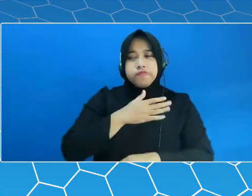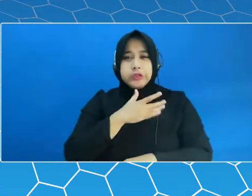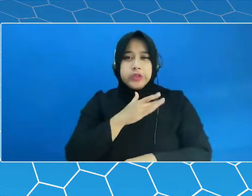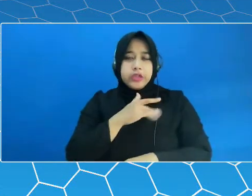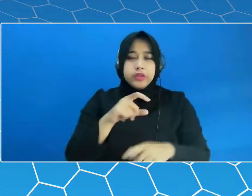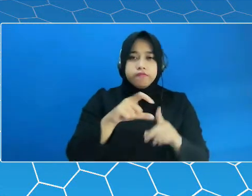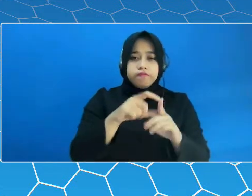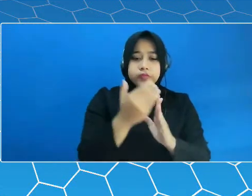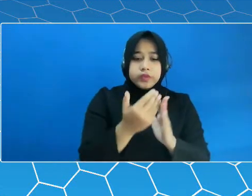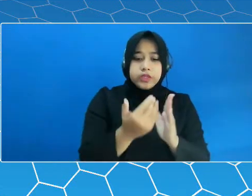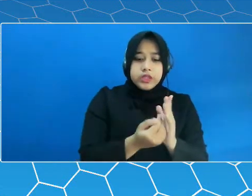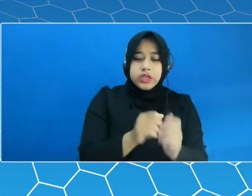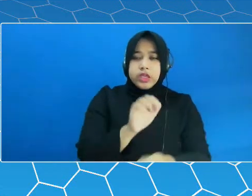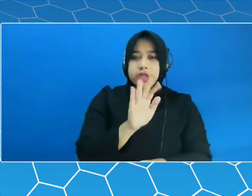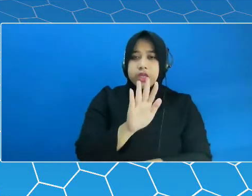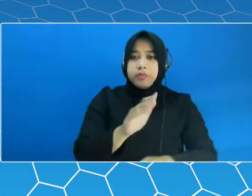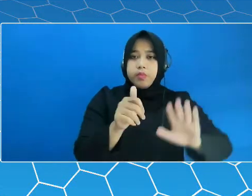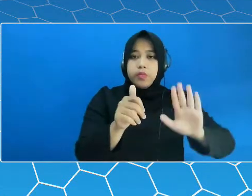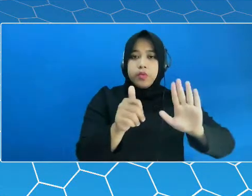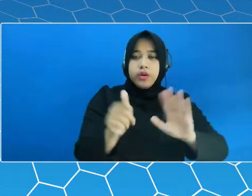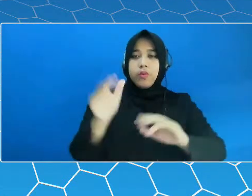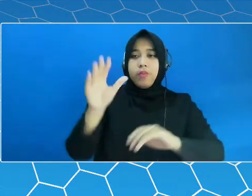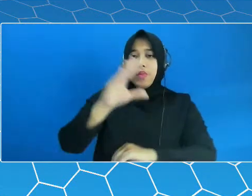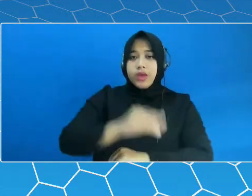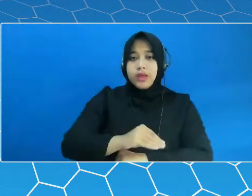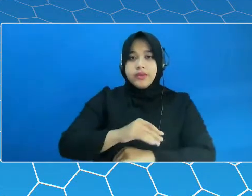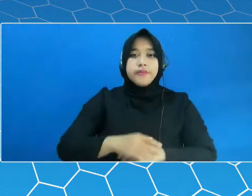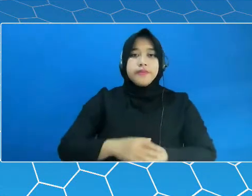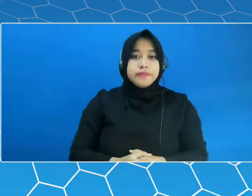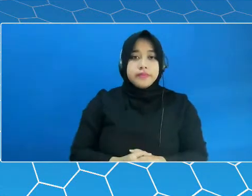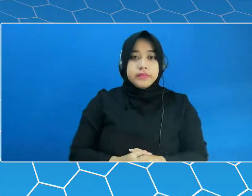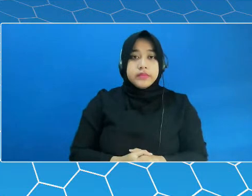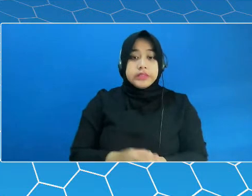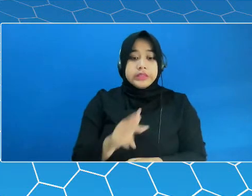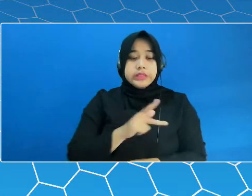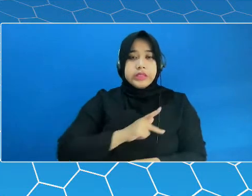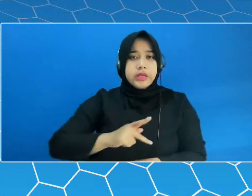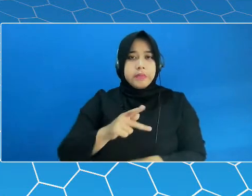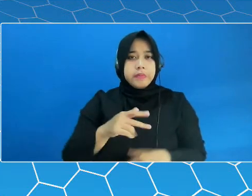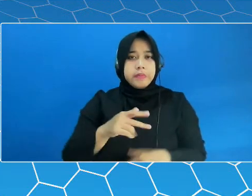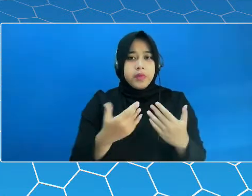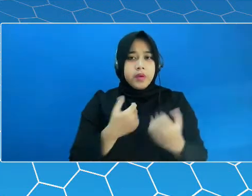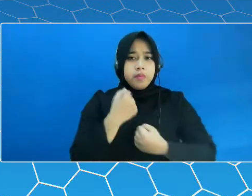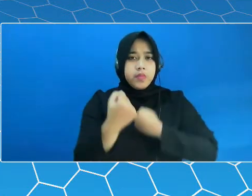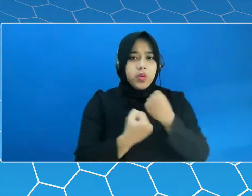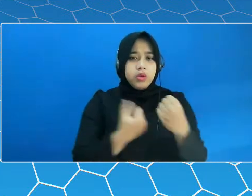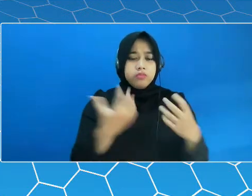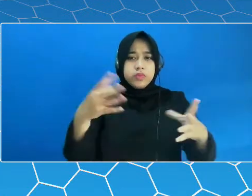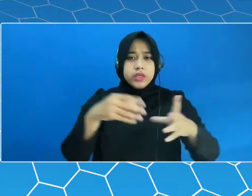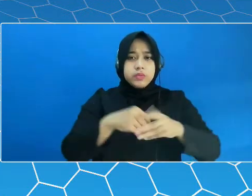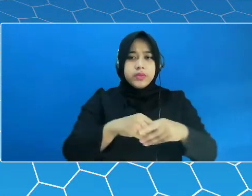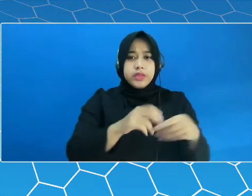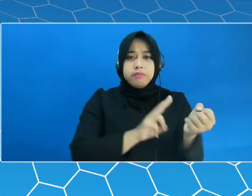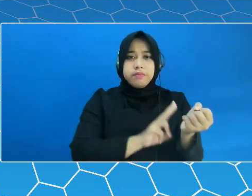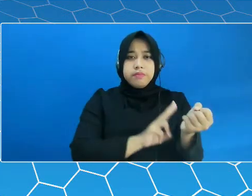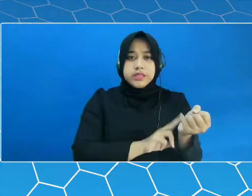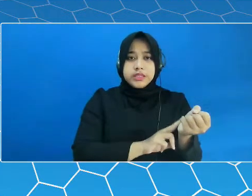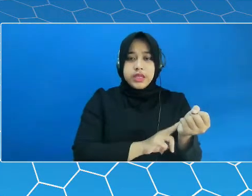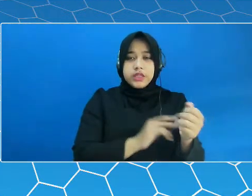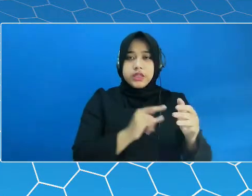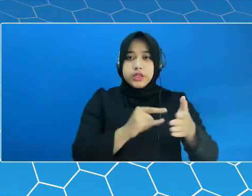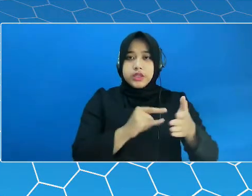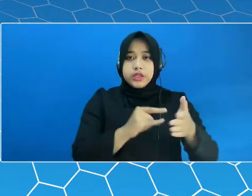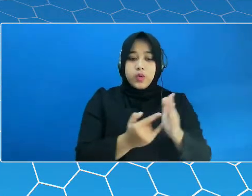56 days, sorry. We had a patient's engagement with the remote technology that was